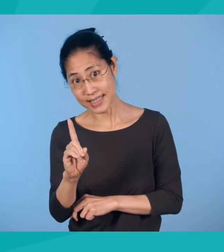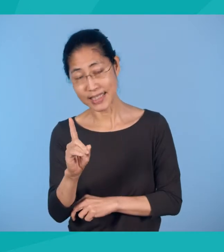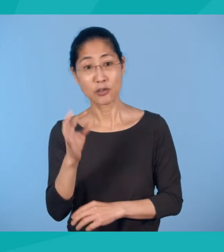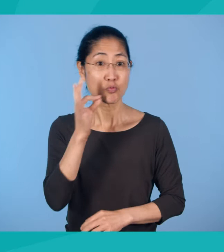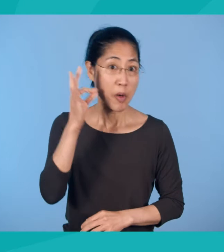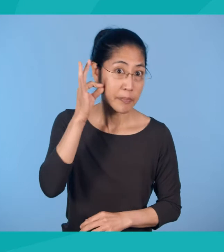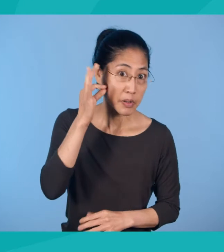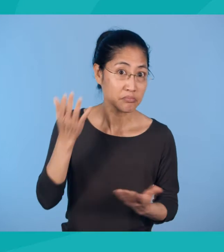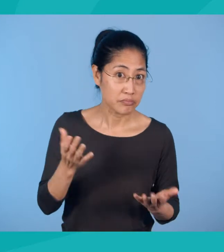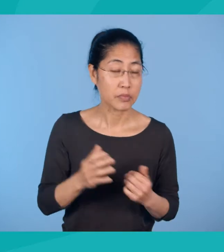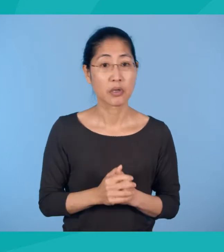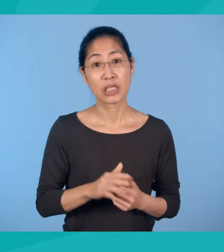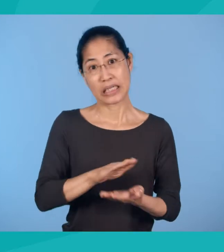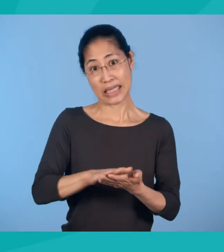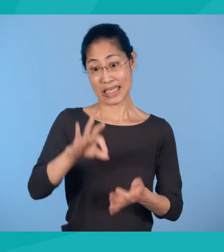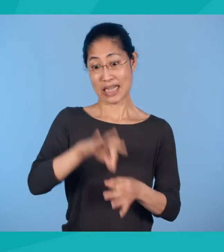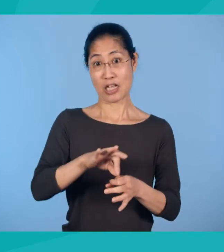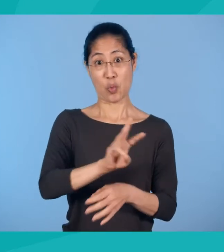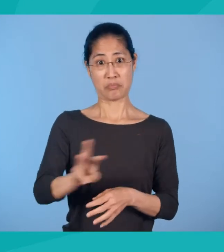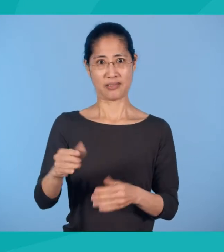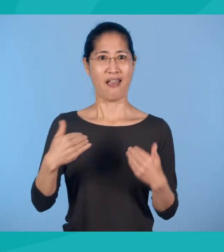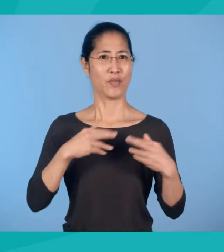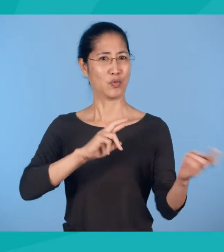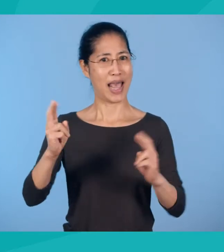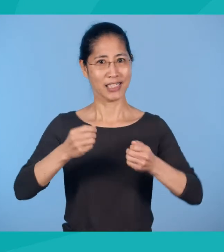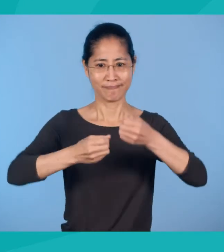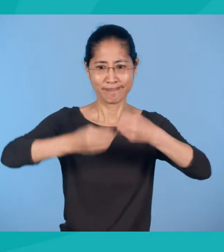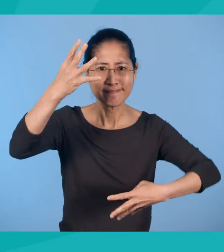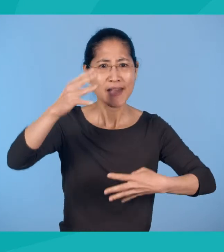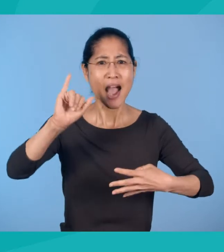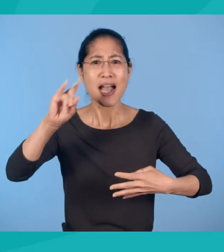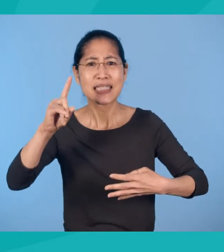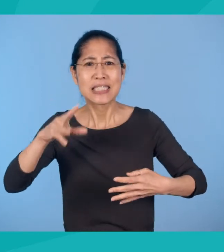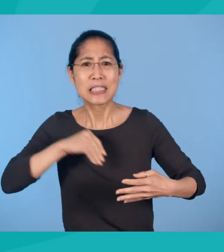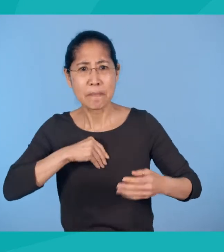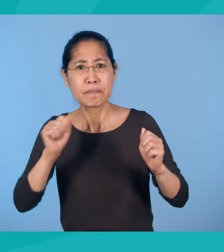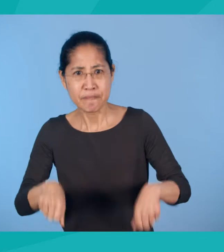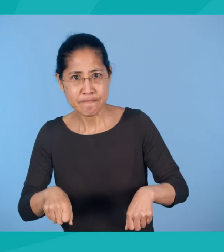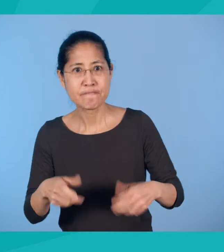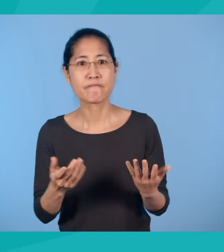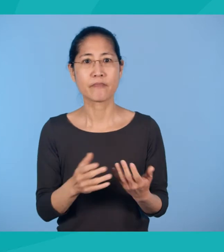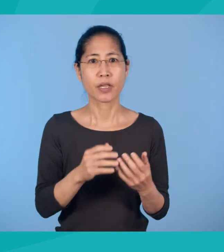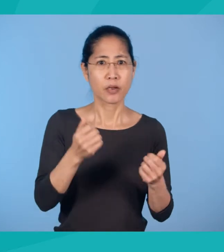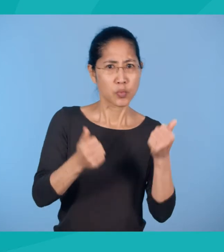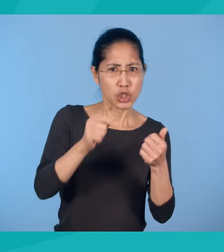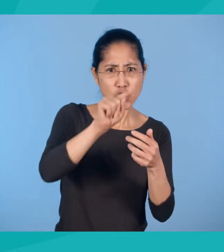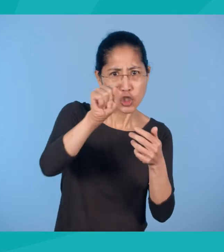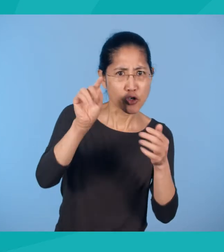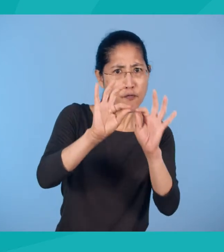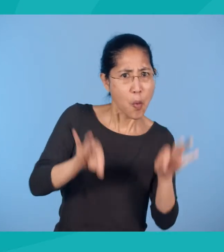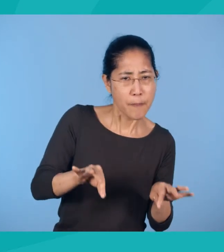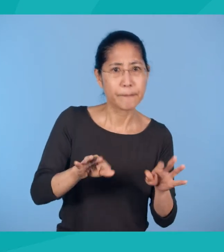out our voter ID tool to find out what will work. Once you're at your voting location, sign in with a poll worker and present your ID to receive your